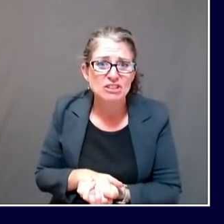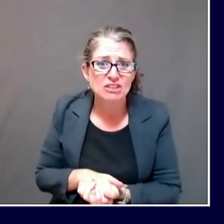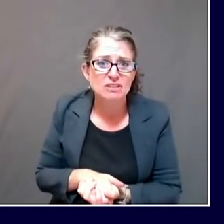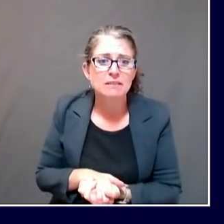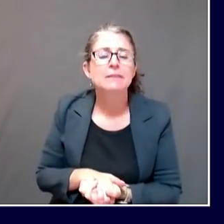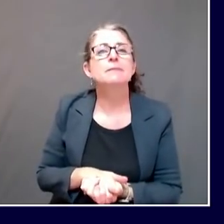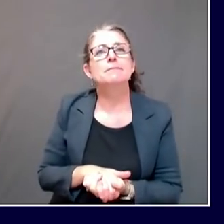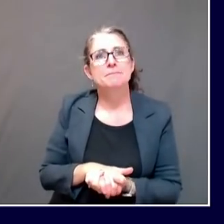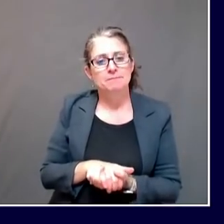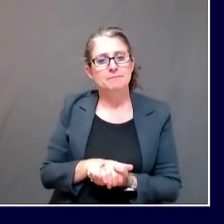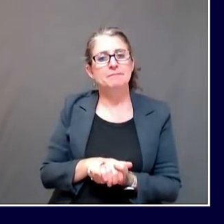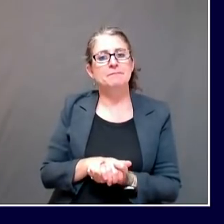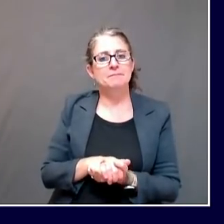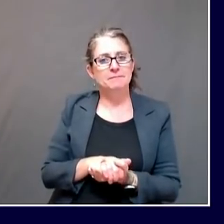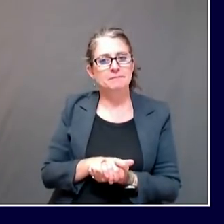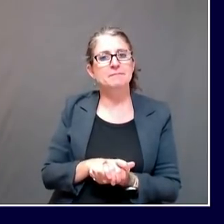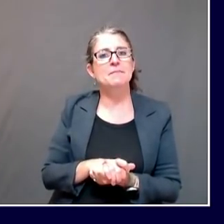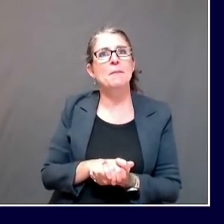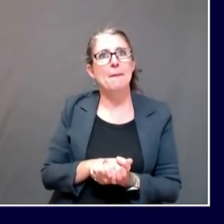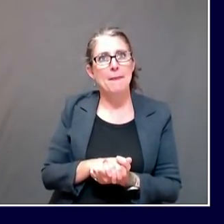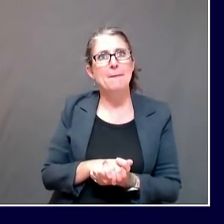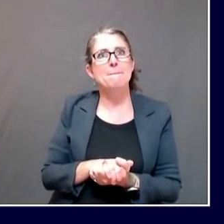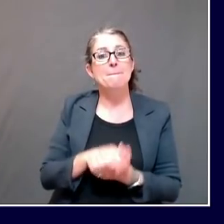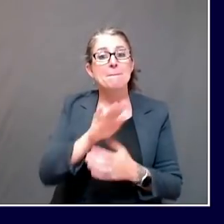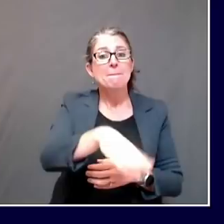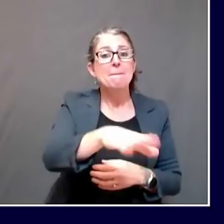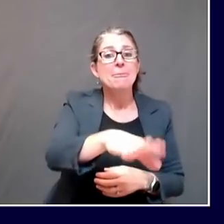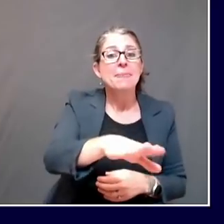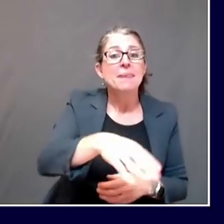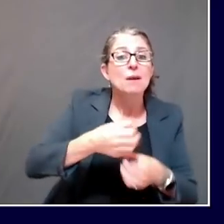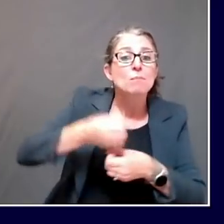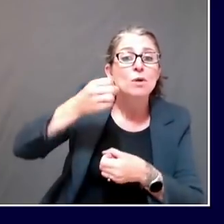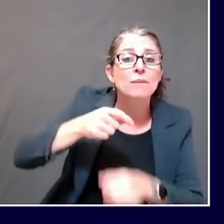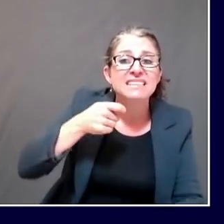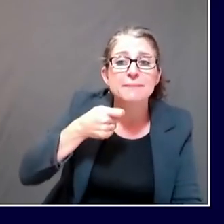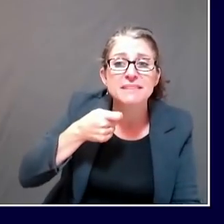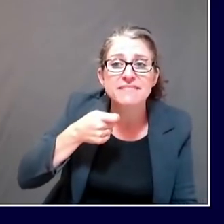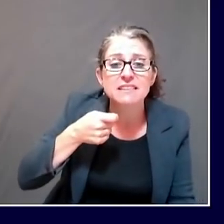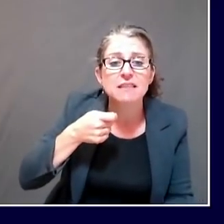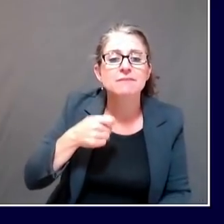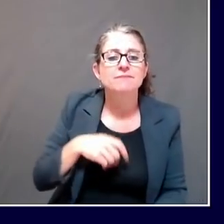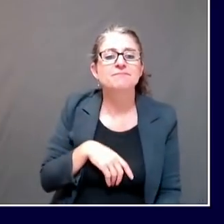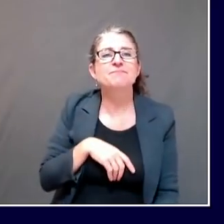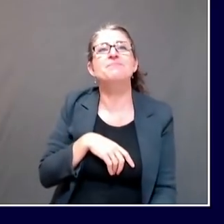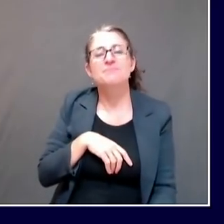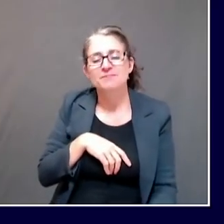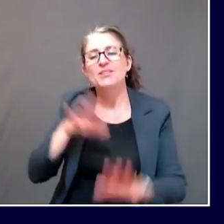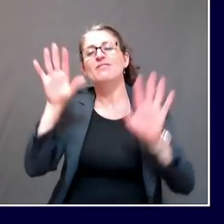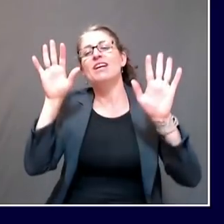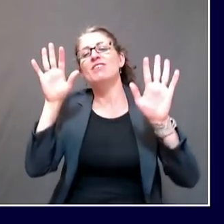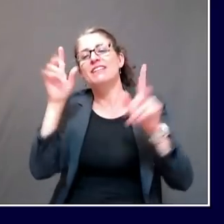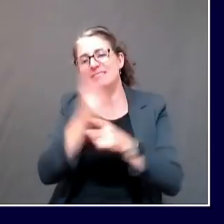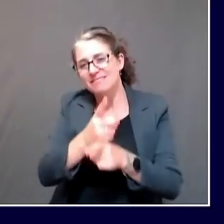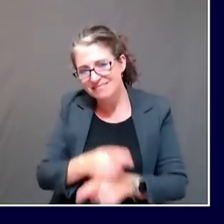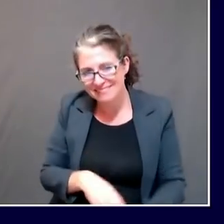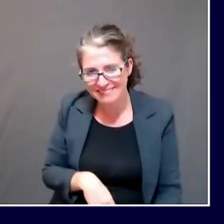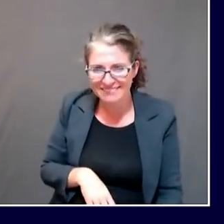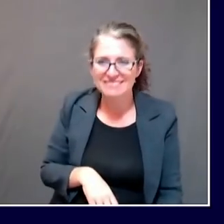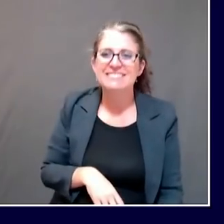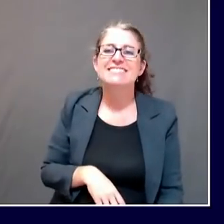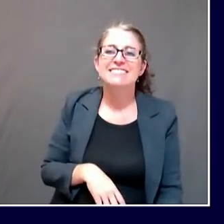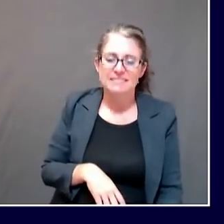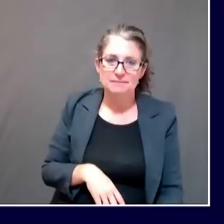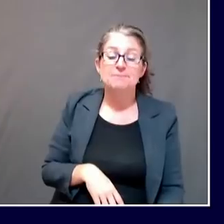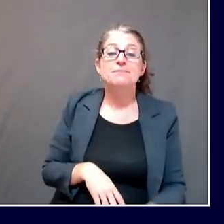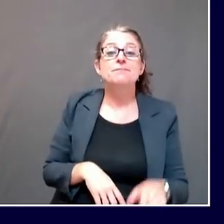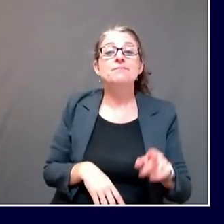Gov, you're on mute, Governor. I just remuted myself. Thank you. One of the things